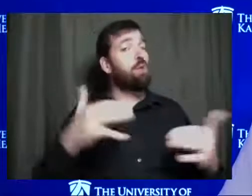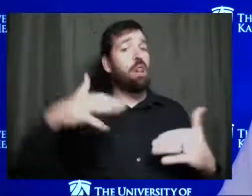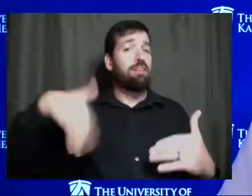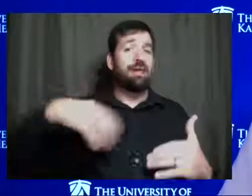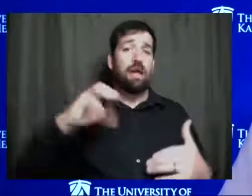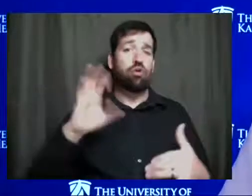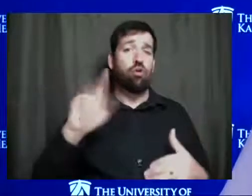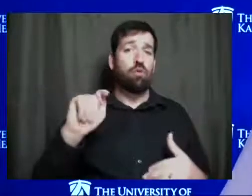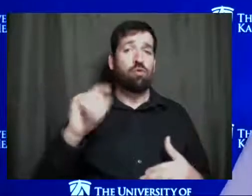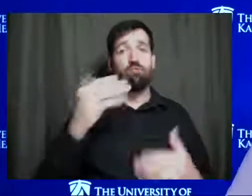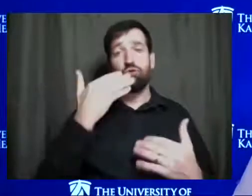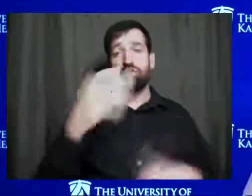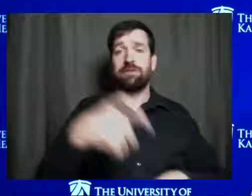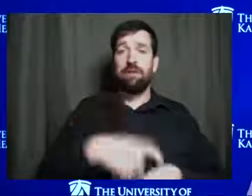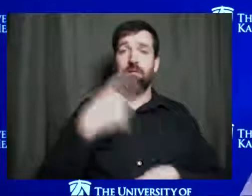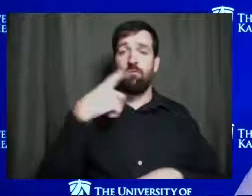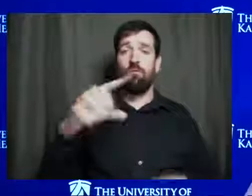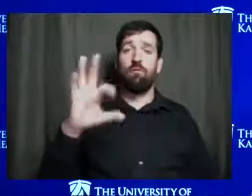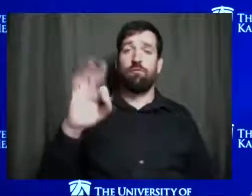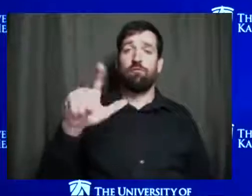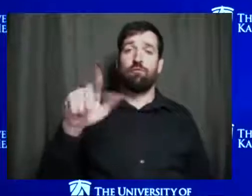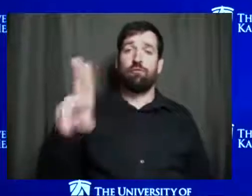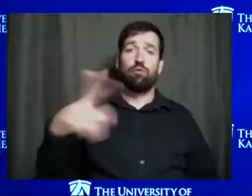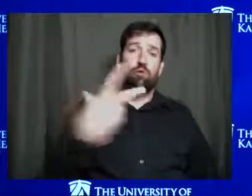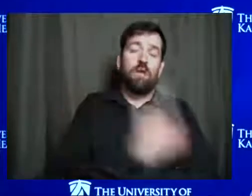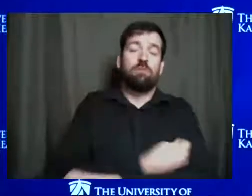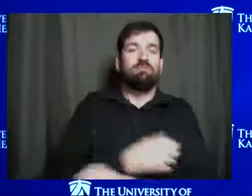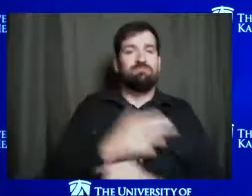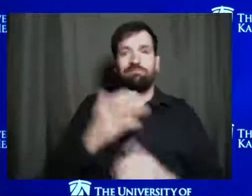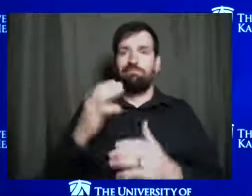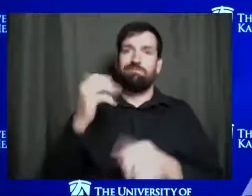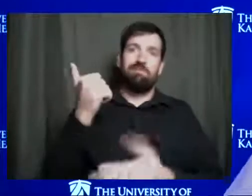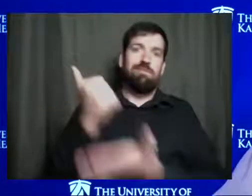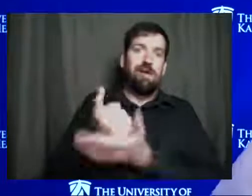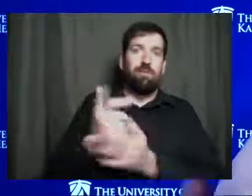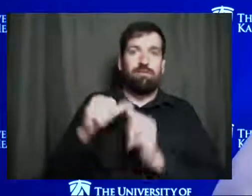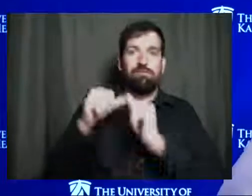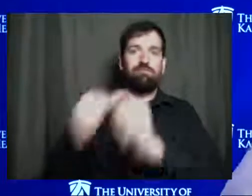influenza vaccine. This will help you maintain that good immunity